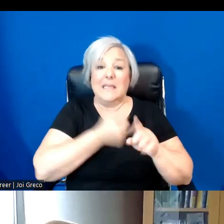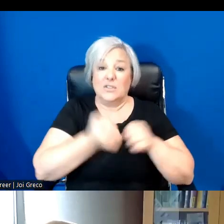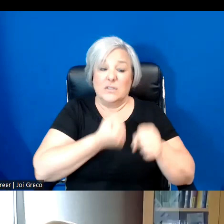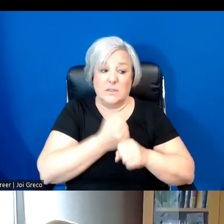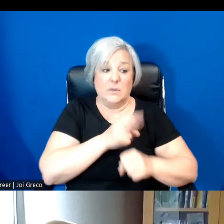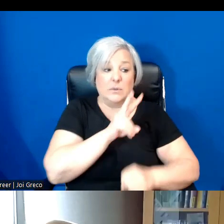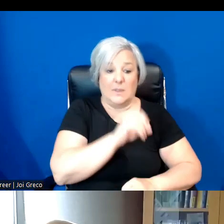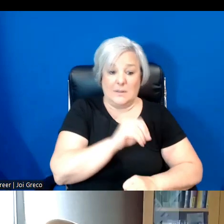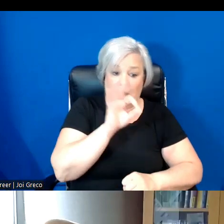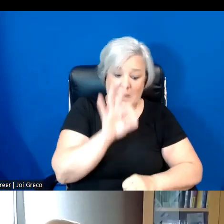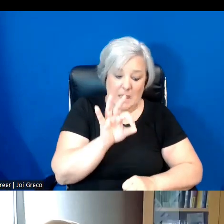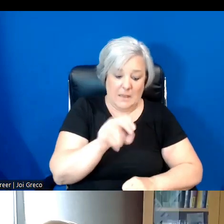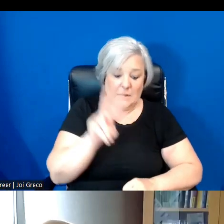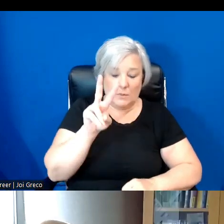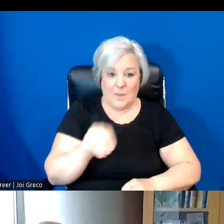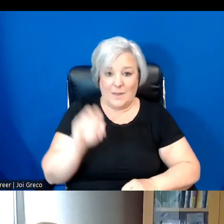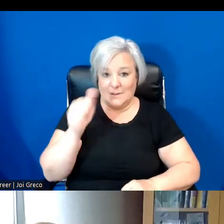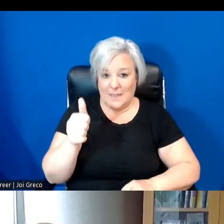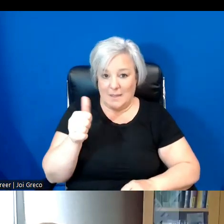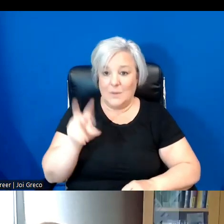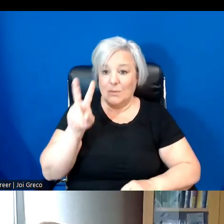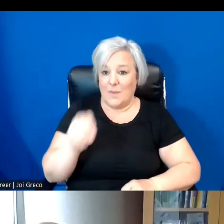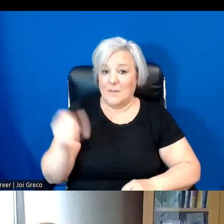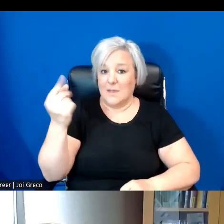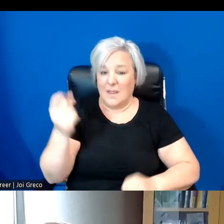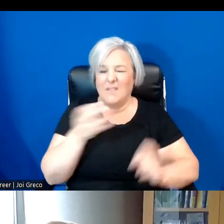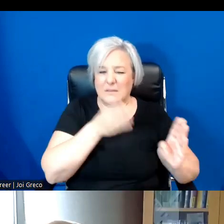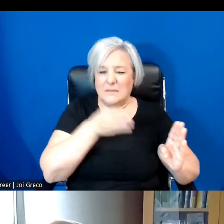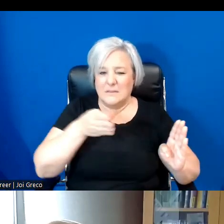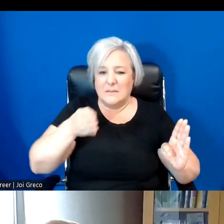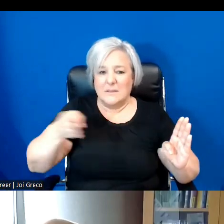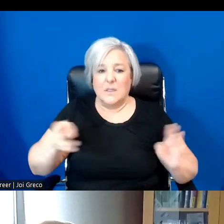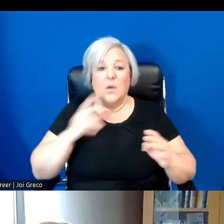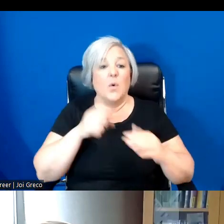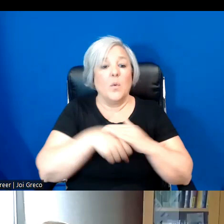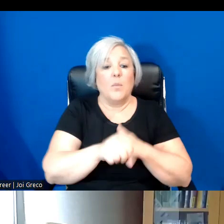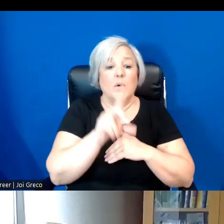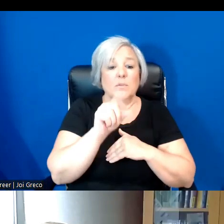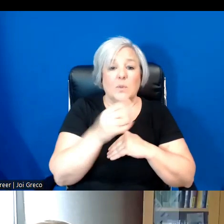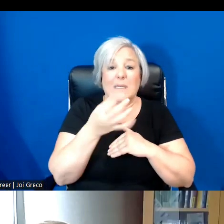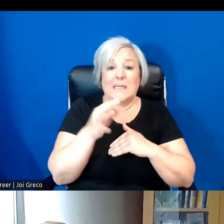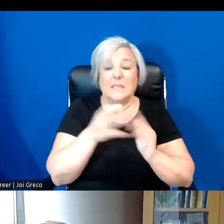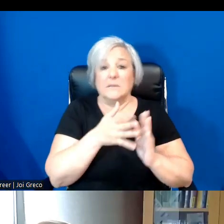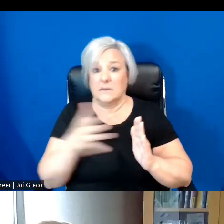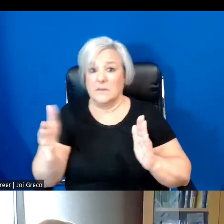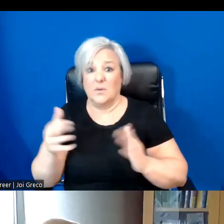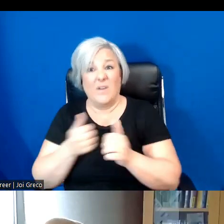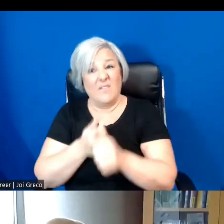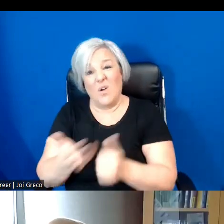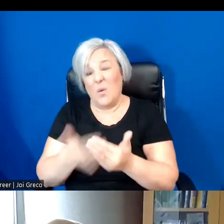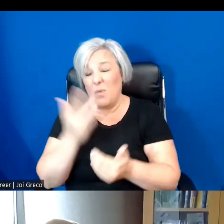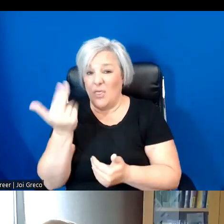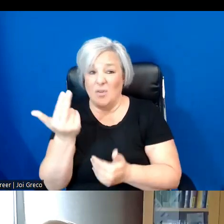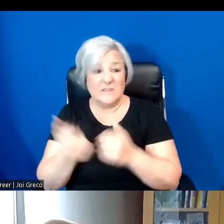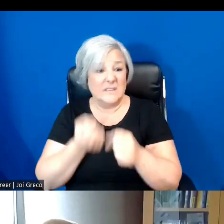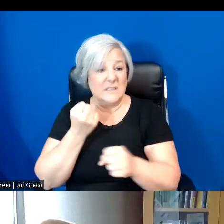2009 through 2018 and look at the trajectories. So obviously the kids born back in 2019, we followed them longer, almost for 13 years. If we